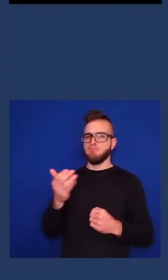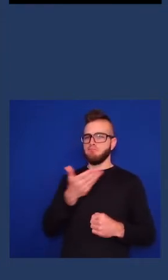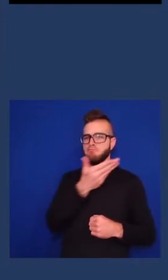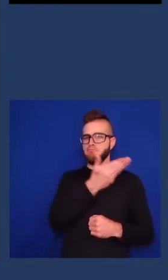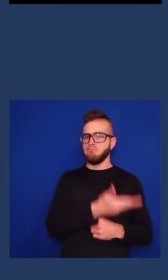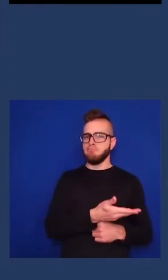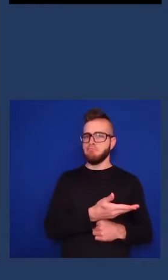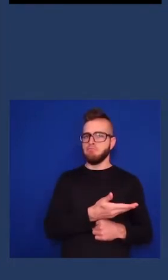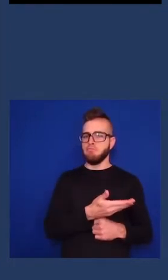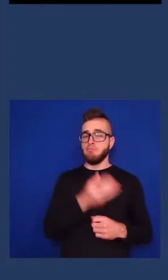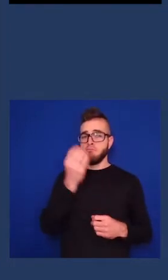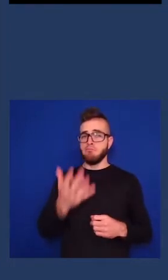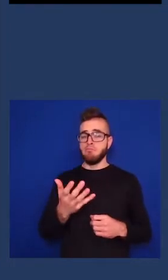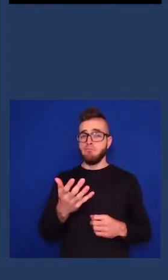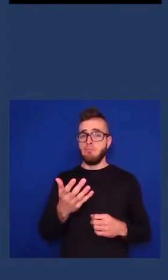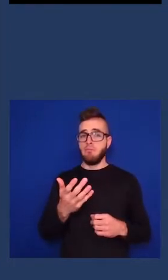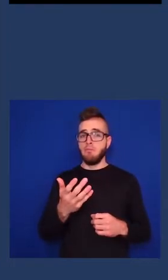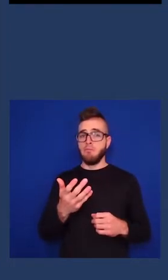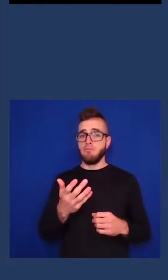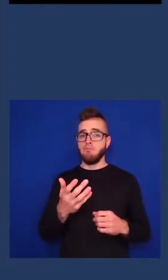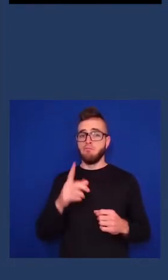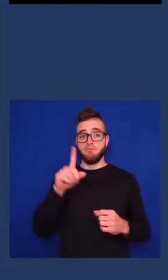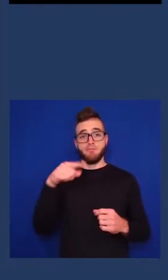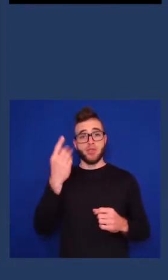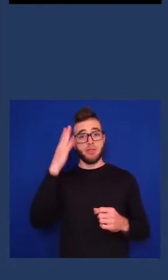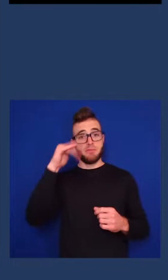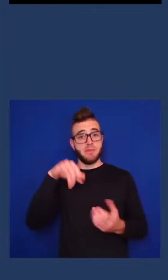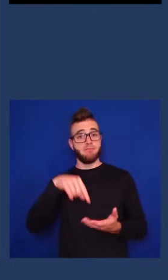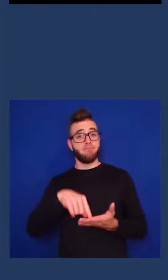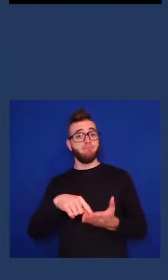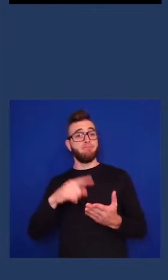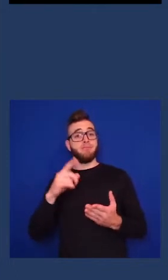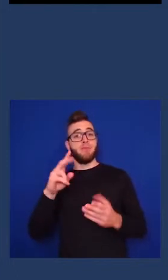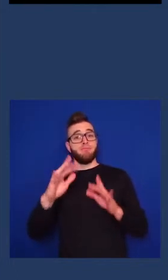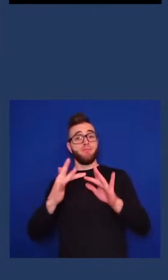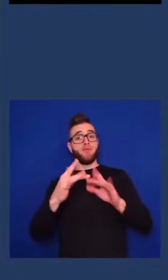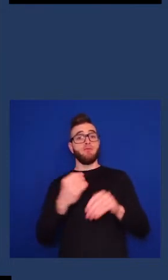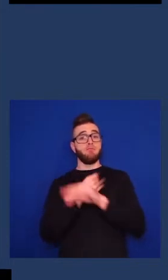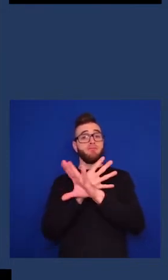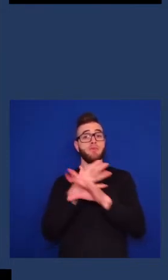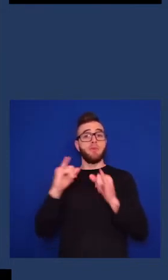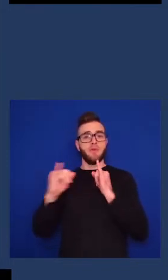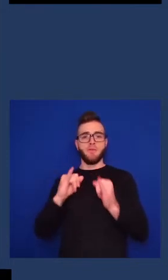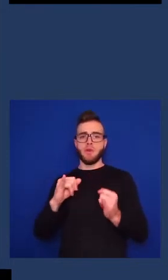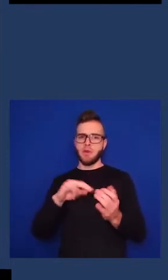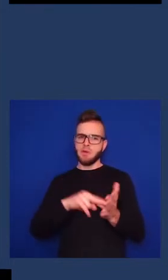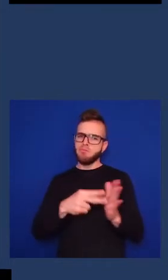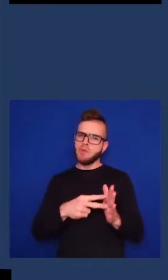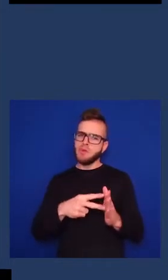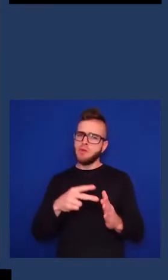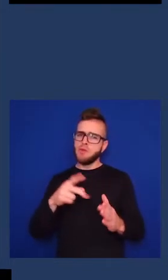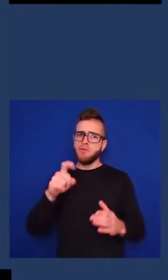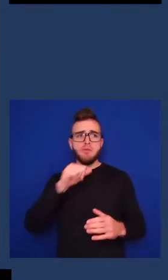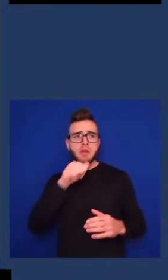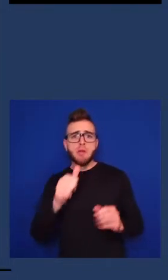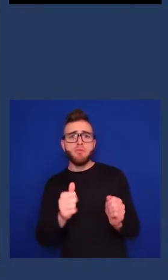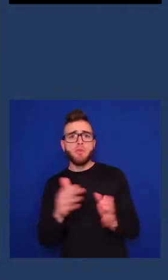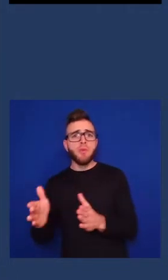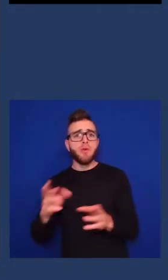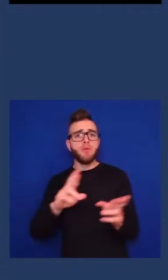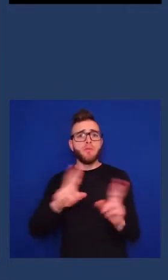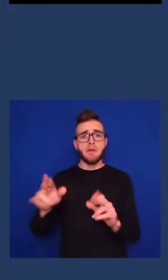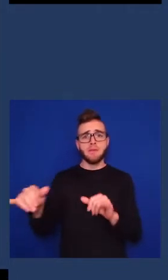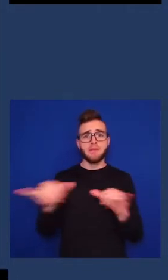doesn't mean you don't want to prepare as you would for a normal interview. So we've also provided some tips there as well. You can also